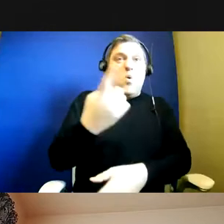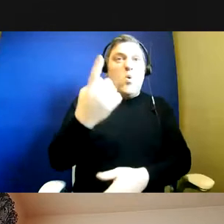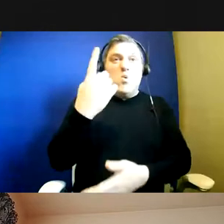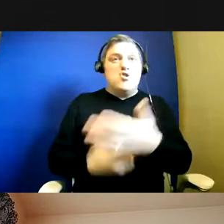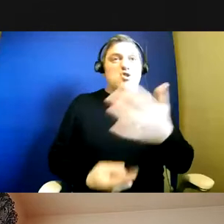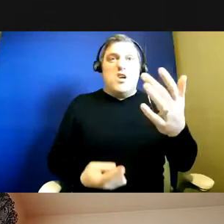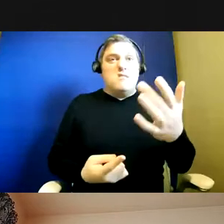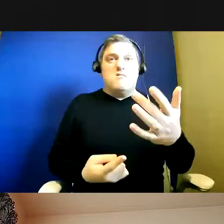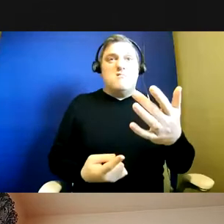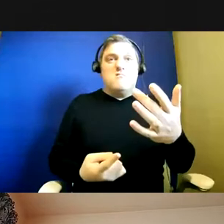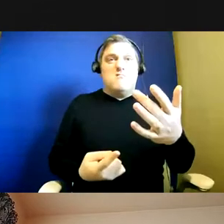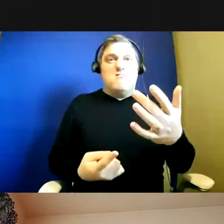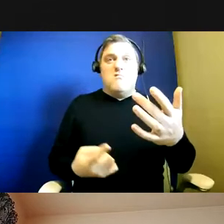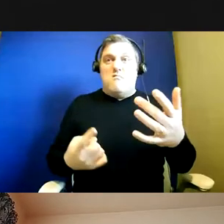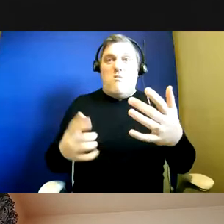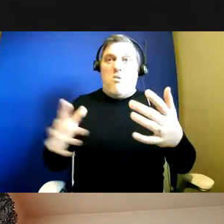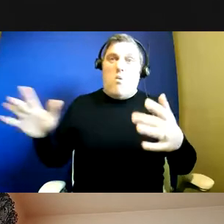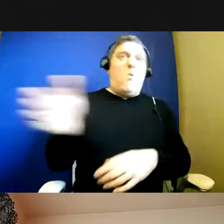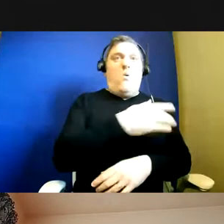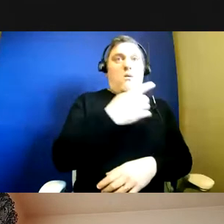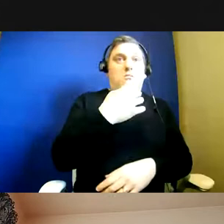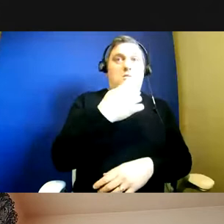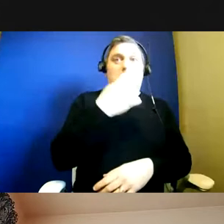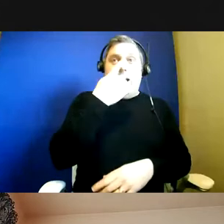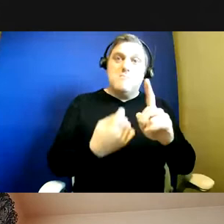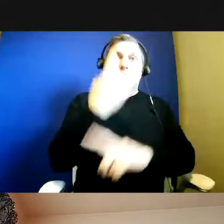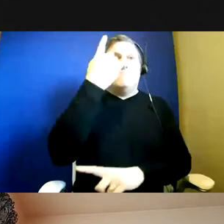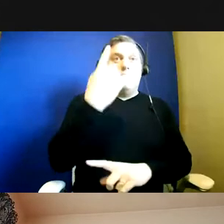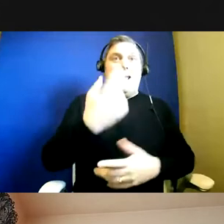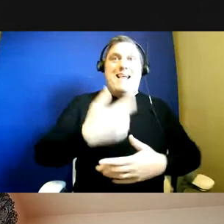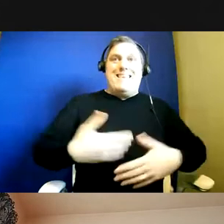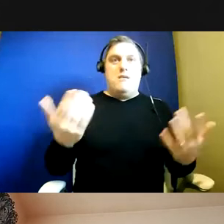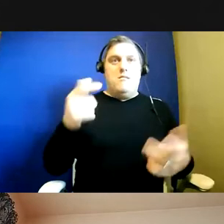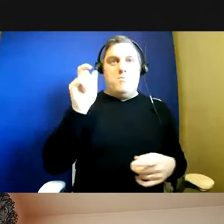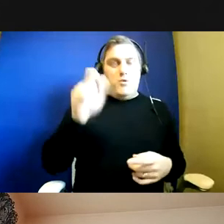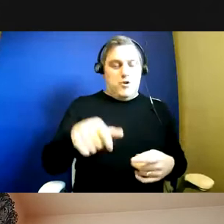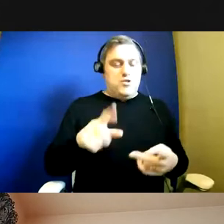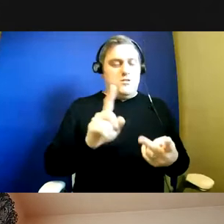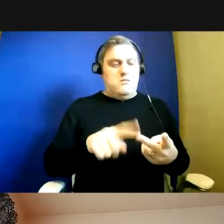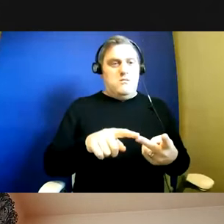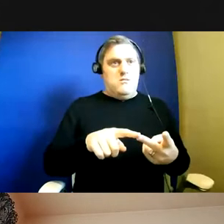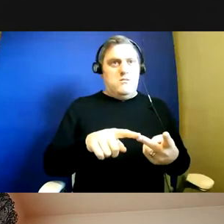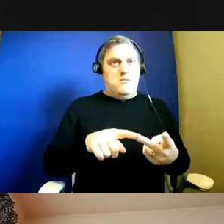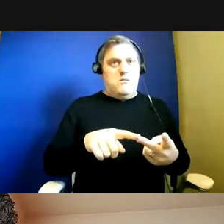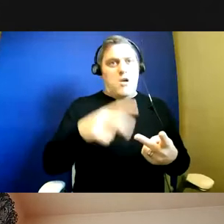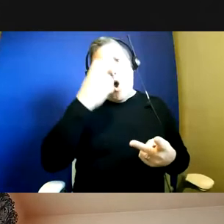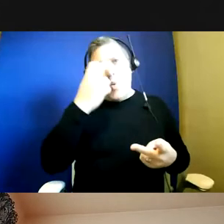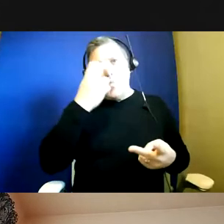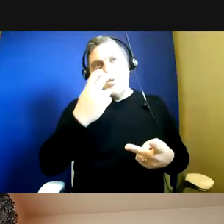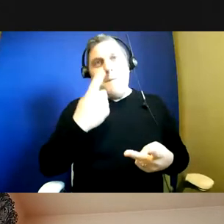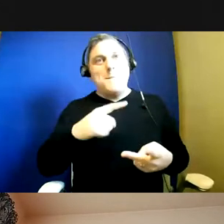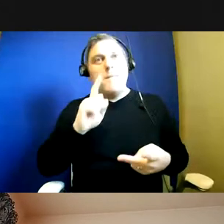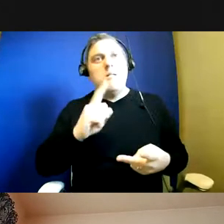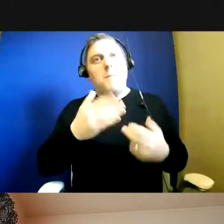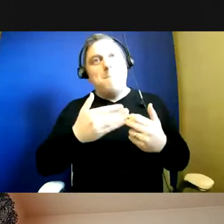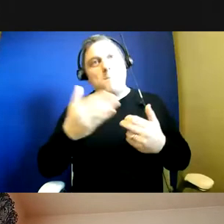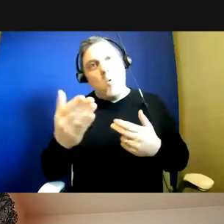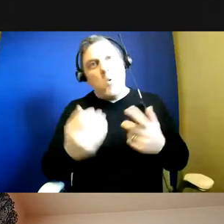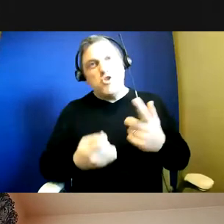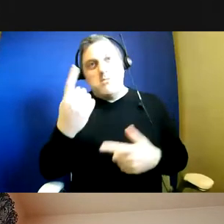just sit across whole groups of people? And the second part is, will older people get more